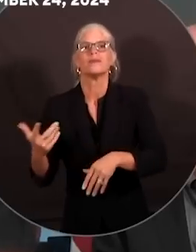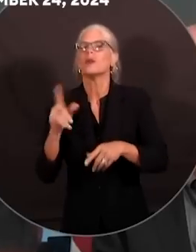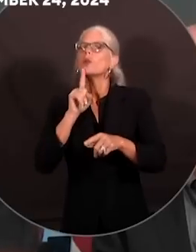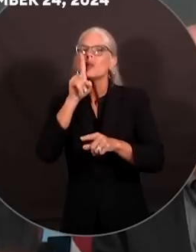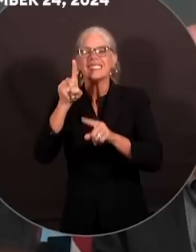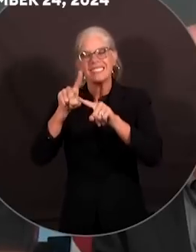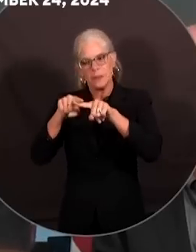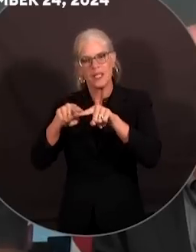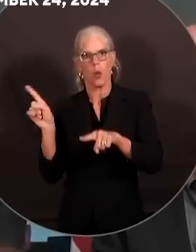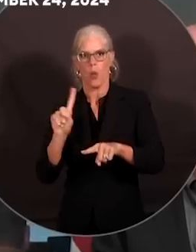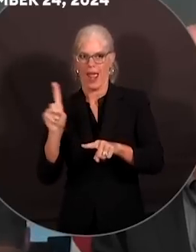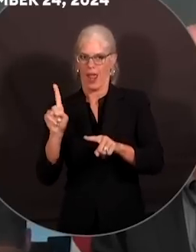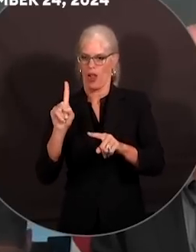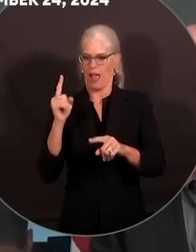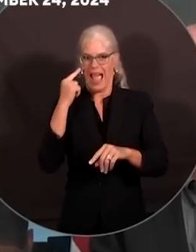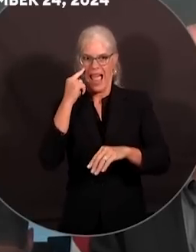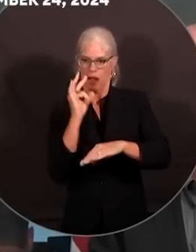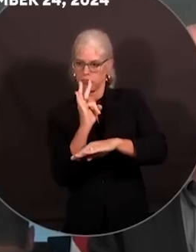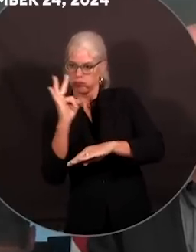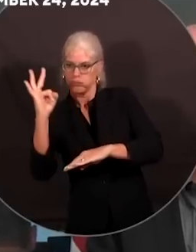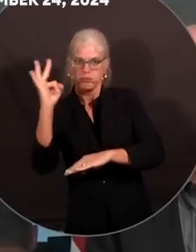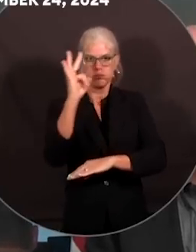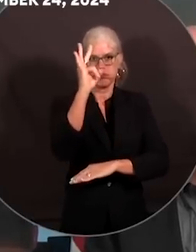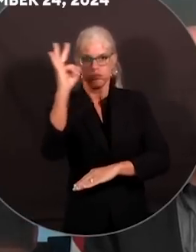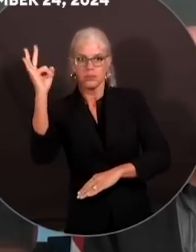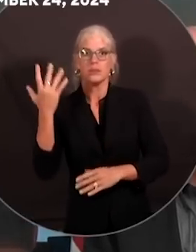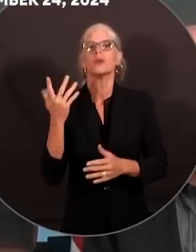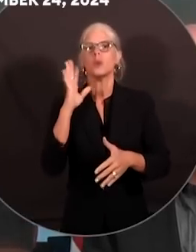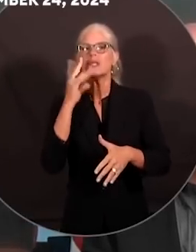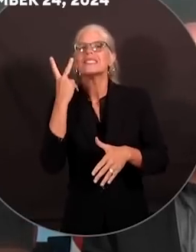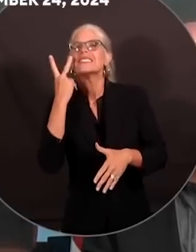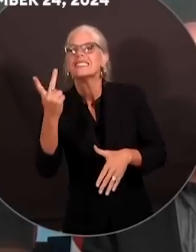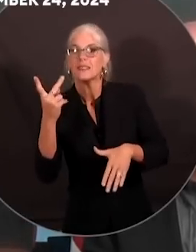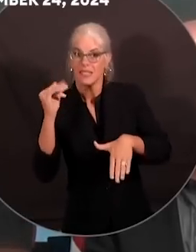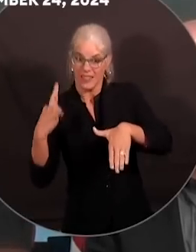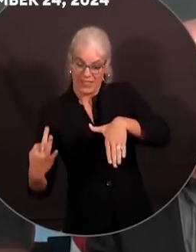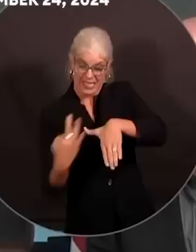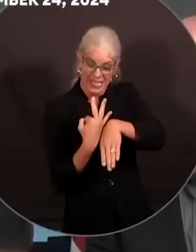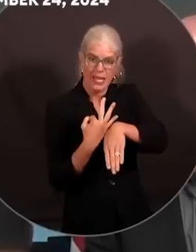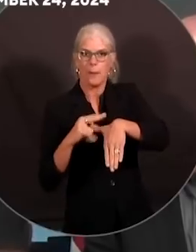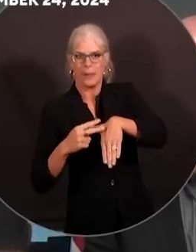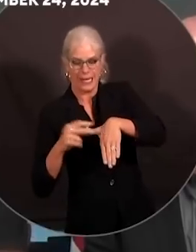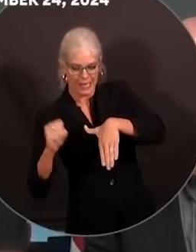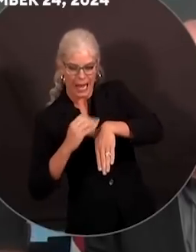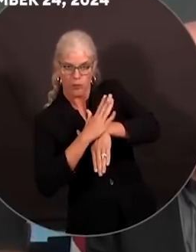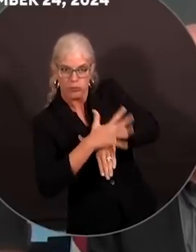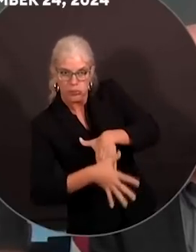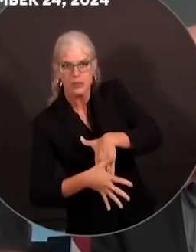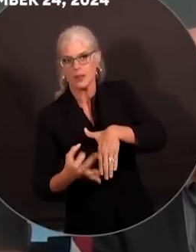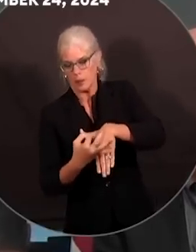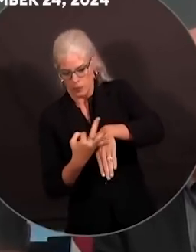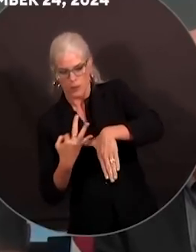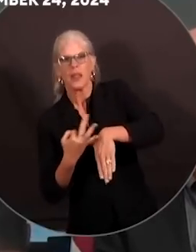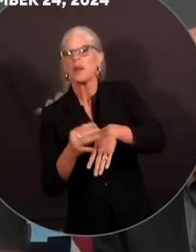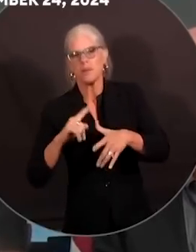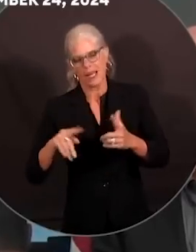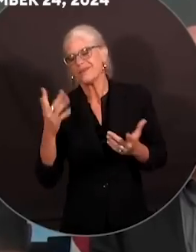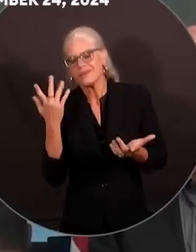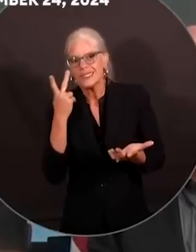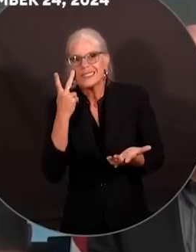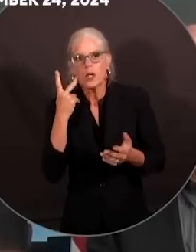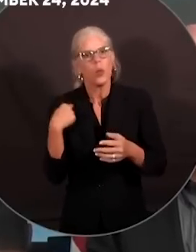the northern part of the state will end up getting a direct impact at some portion of there. But there's still a lot